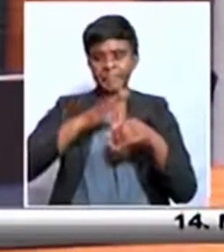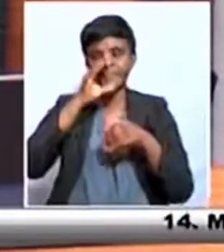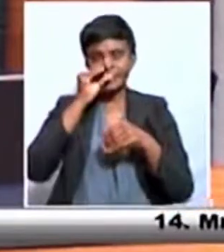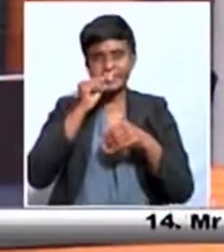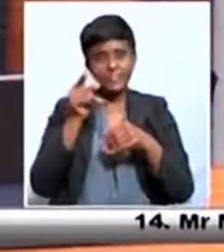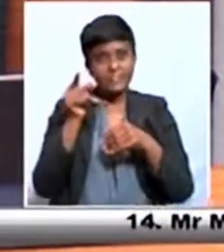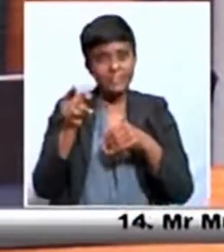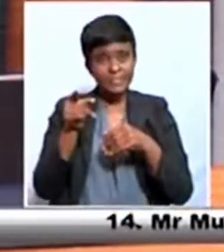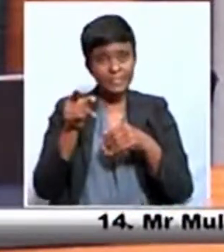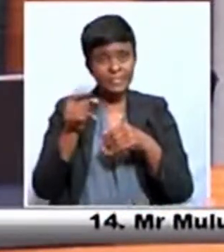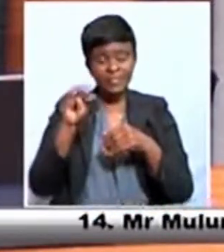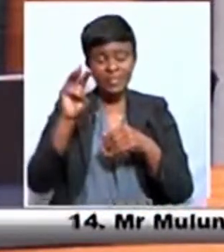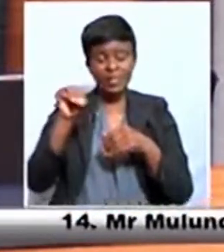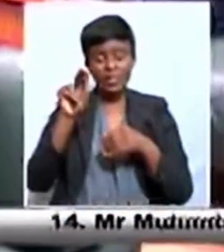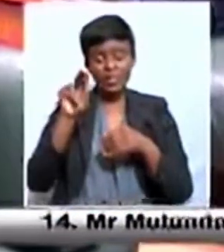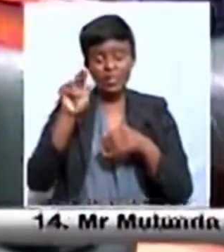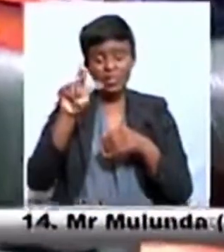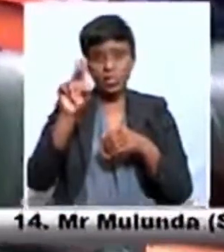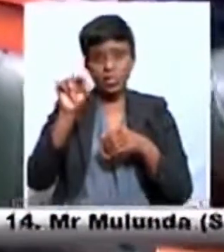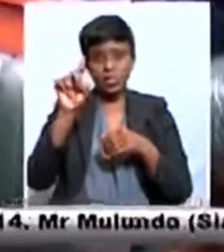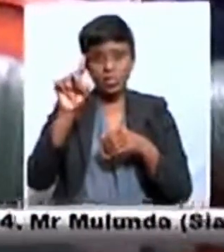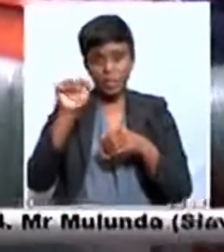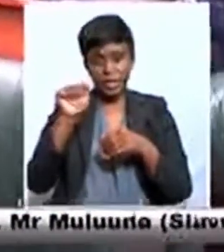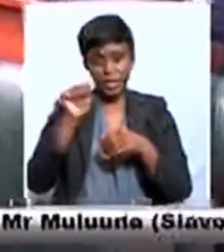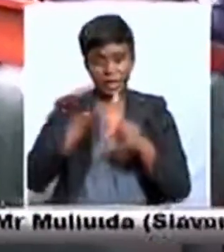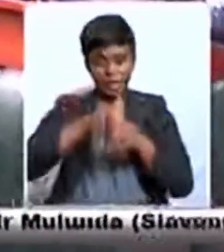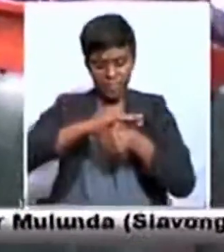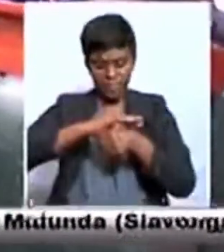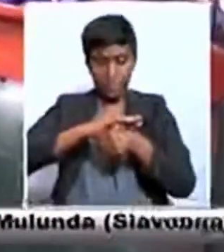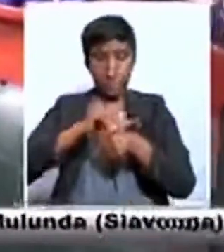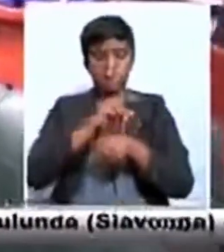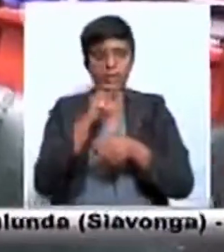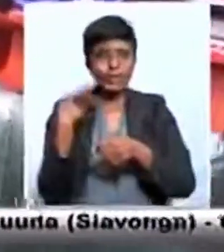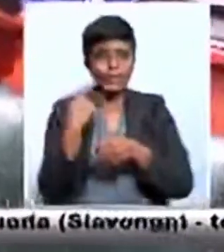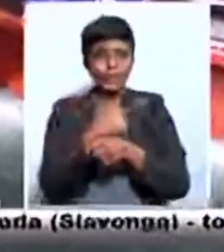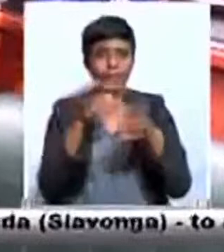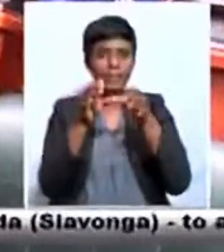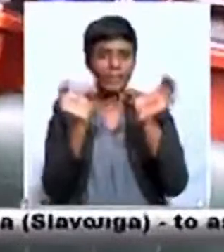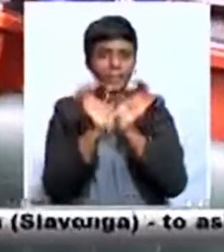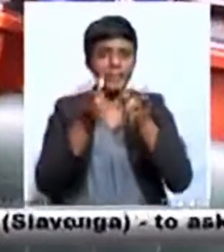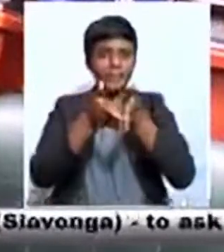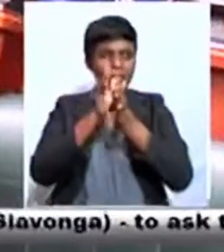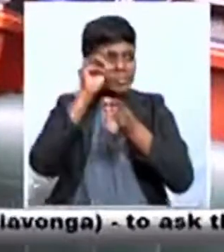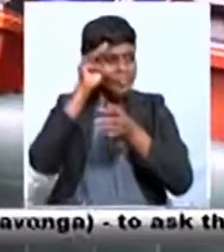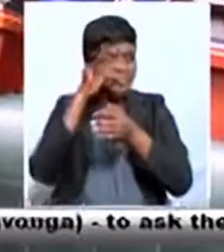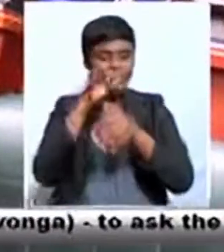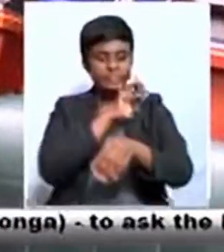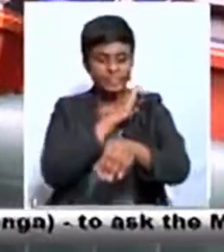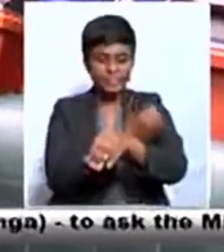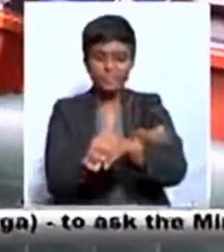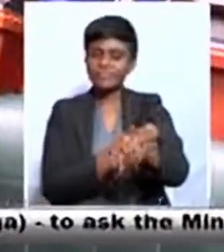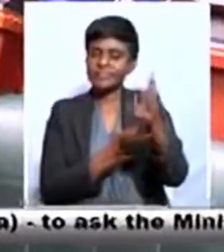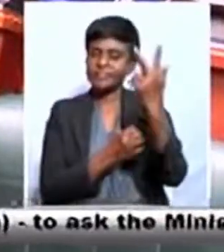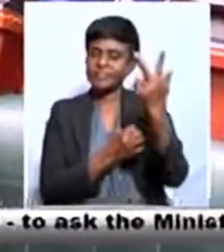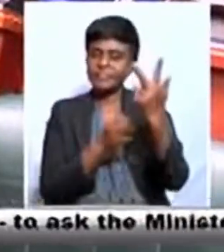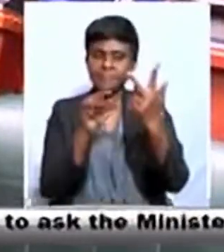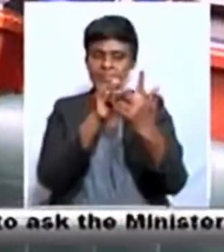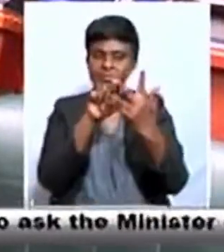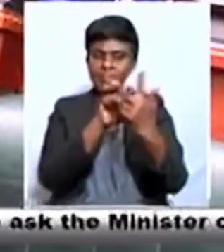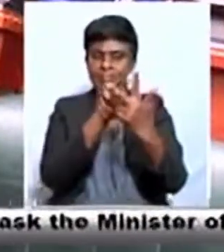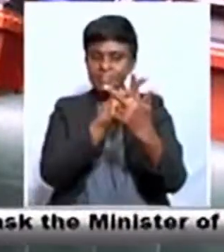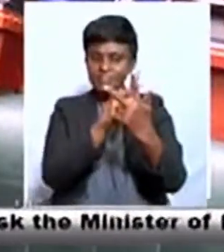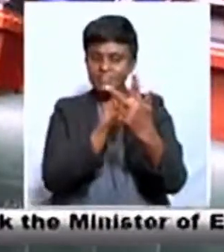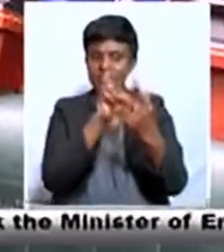Mr. Darius Mulundampi Siavonga, Parliamentary Constituency, is asking the Minister of Energy 3 questions.